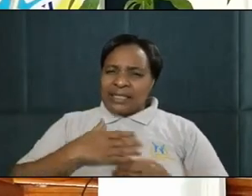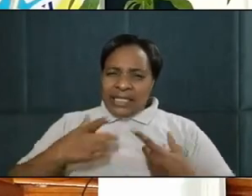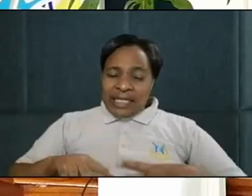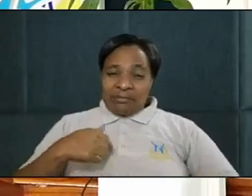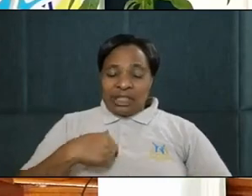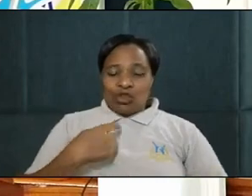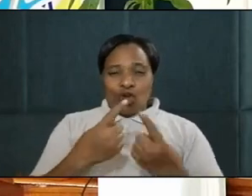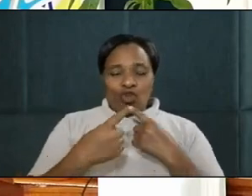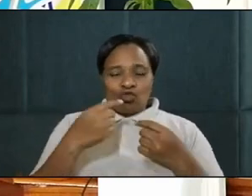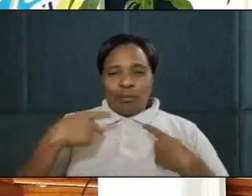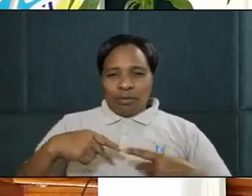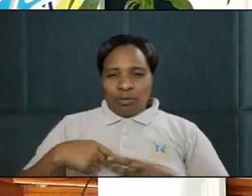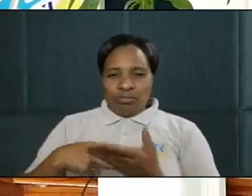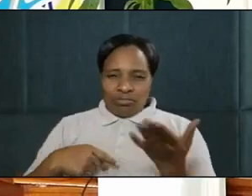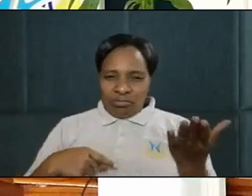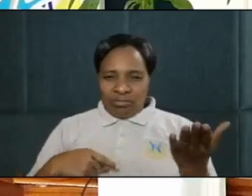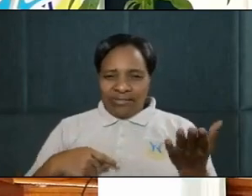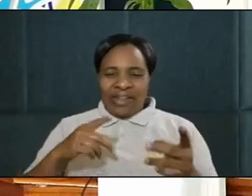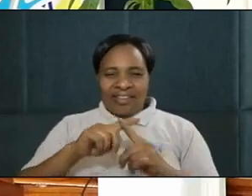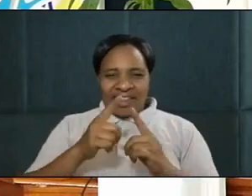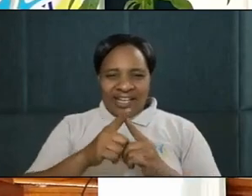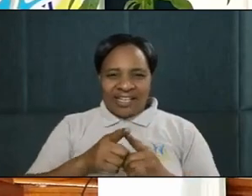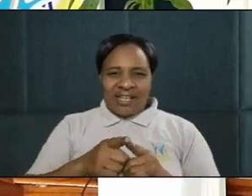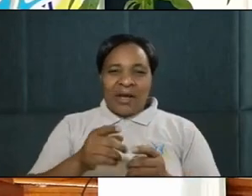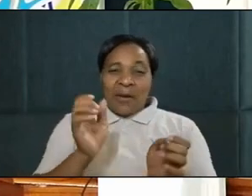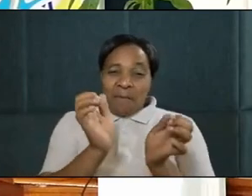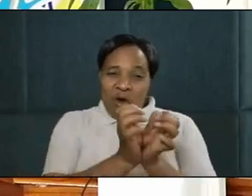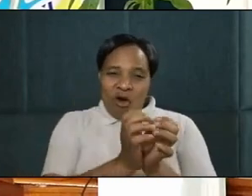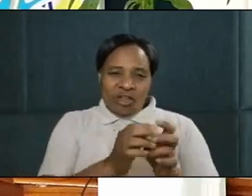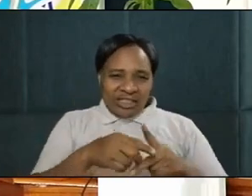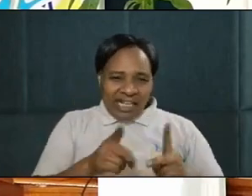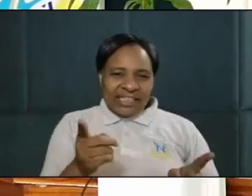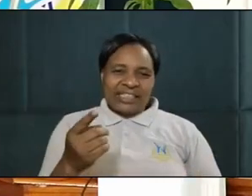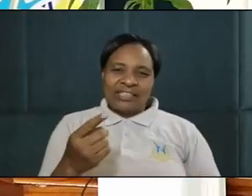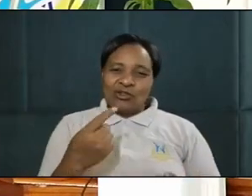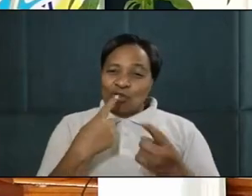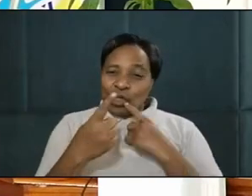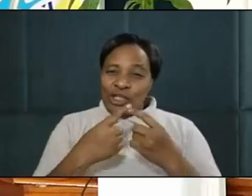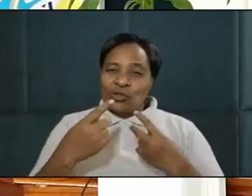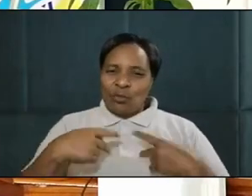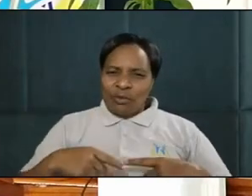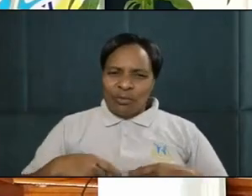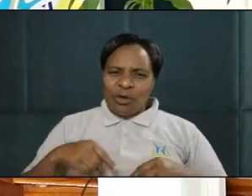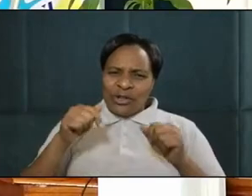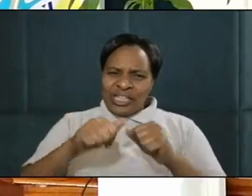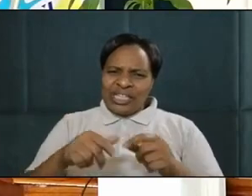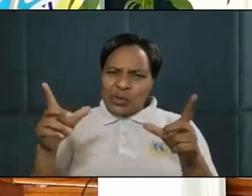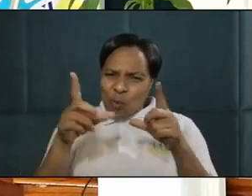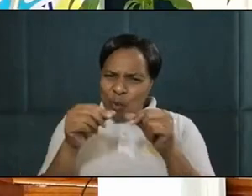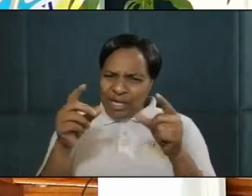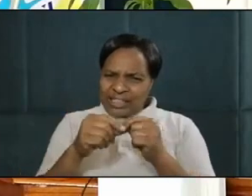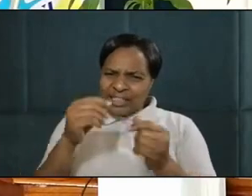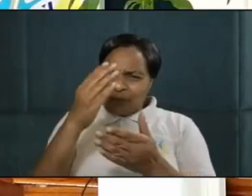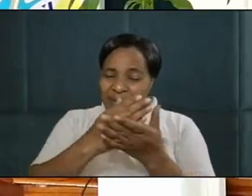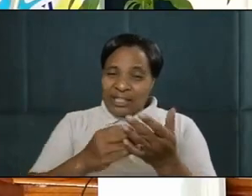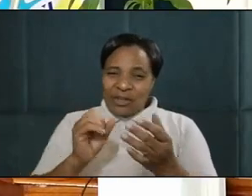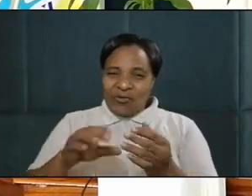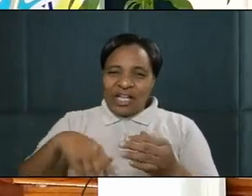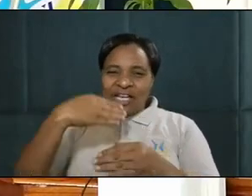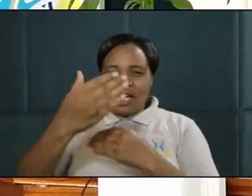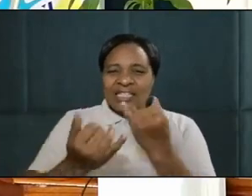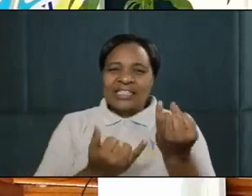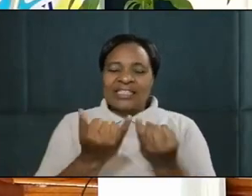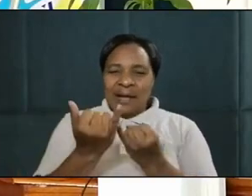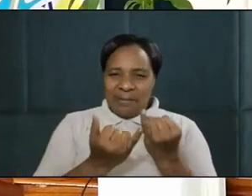people. Then Paul starts speaking to the people. That speech is part of our next Sabbath